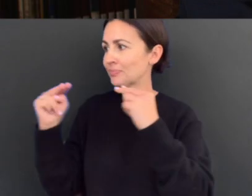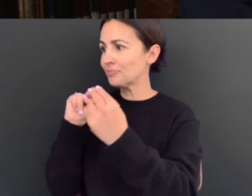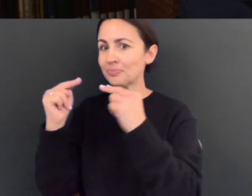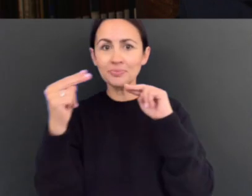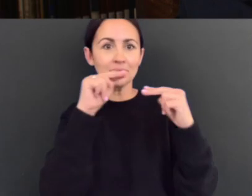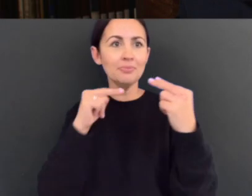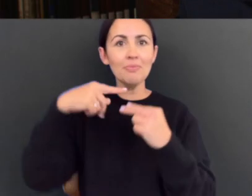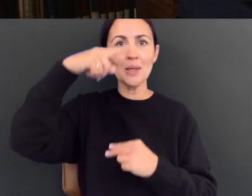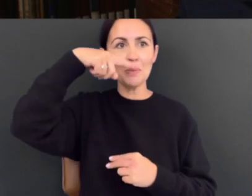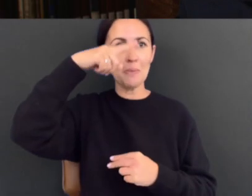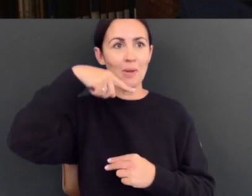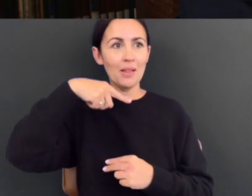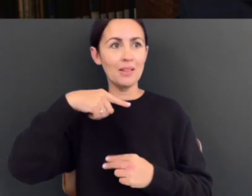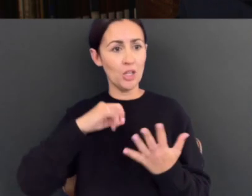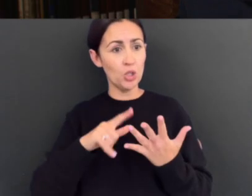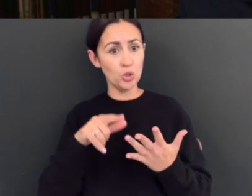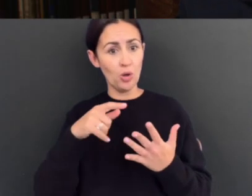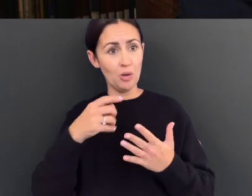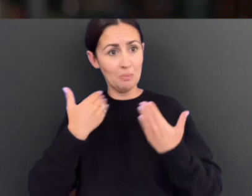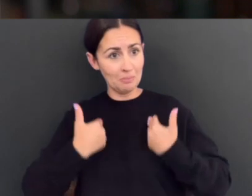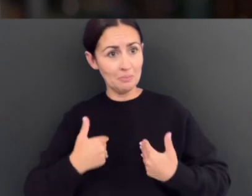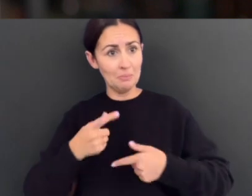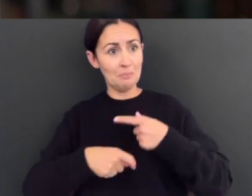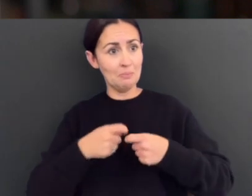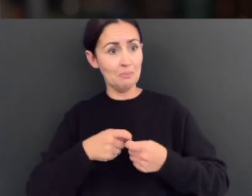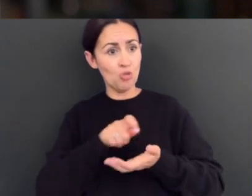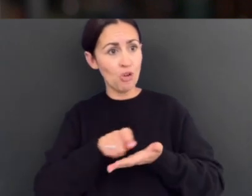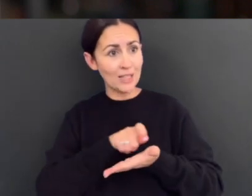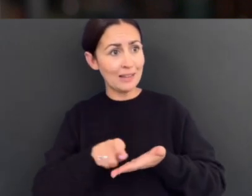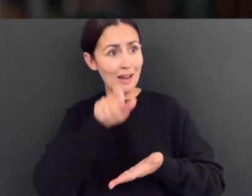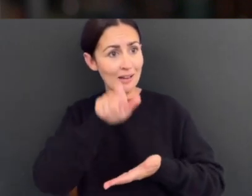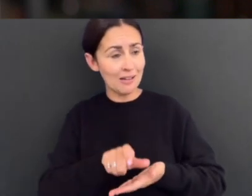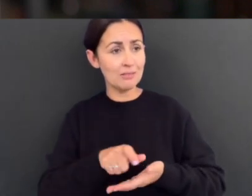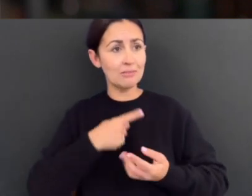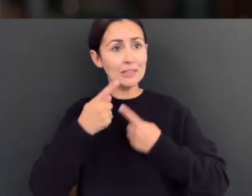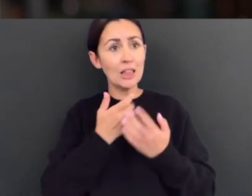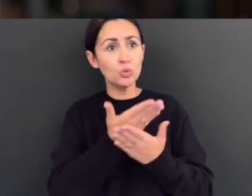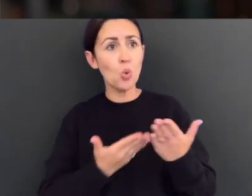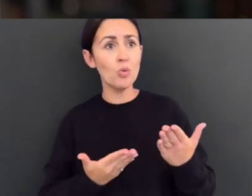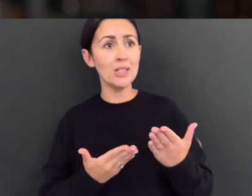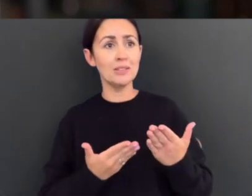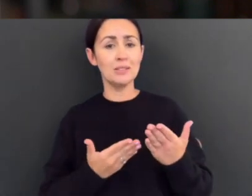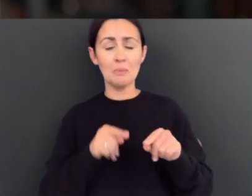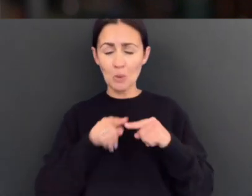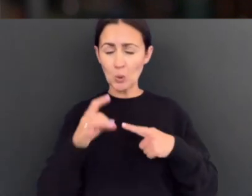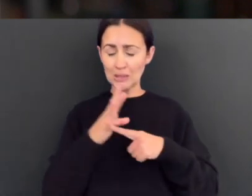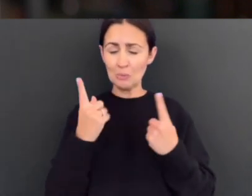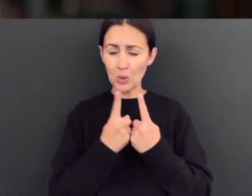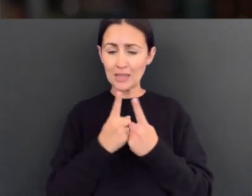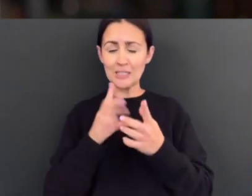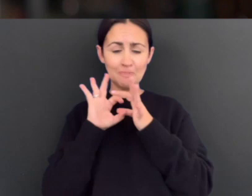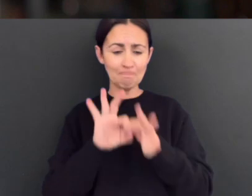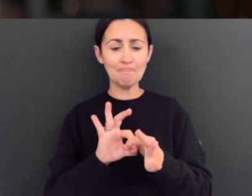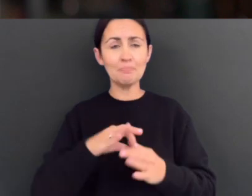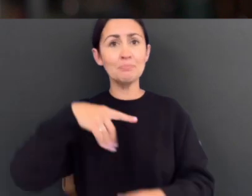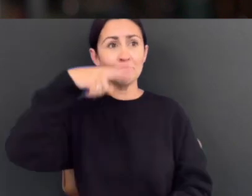it's at the heart of what it is to be a writer and a storyteller. If someone asks me what's the most important thing about being a